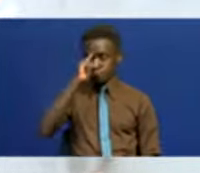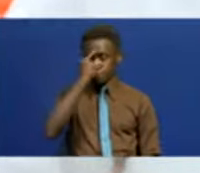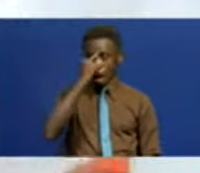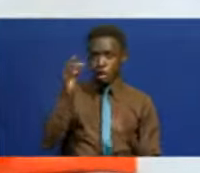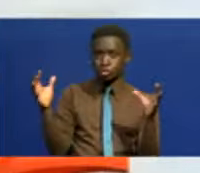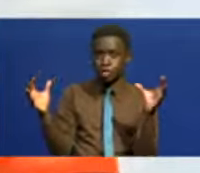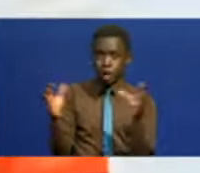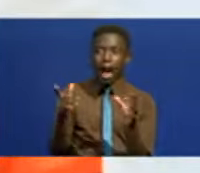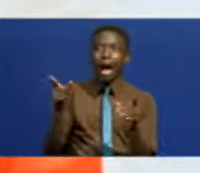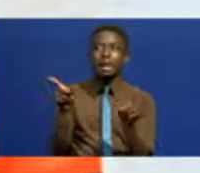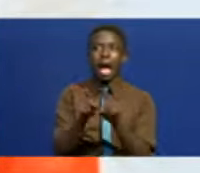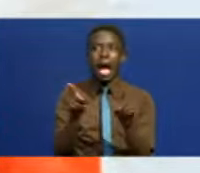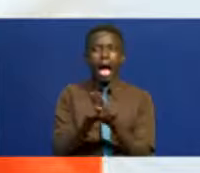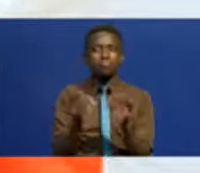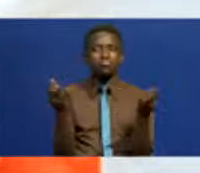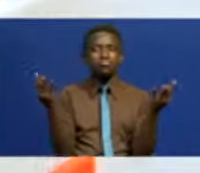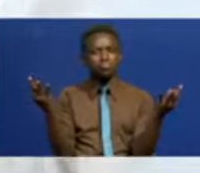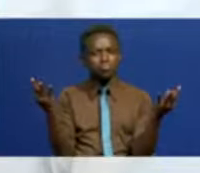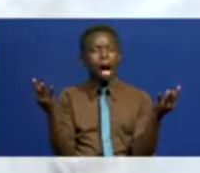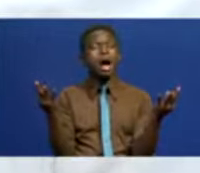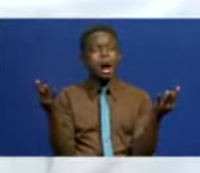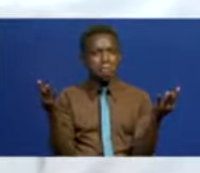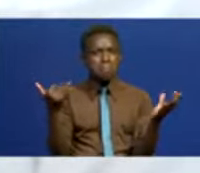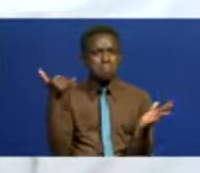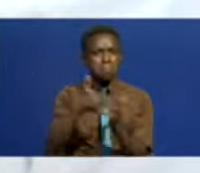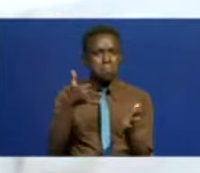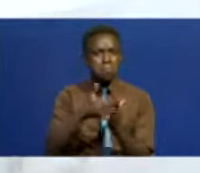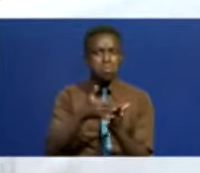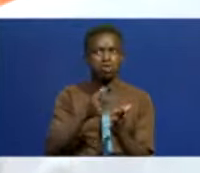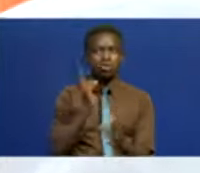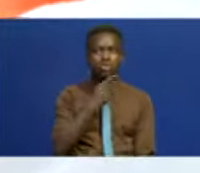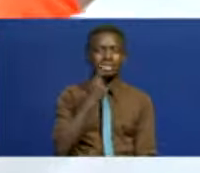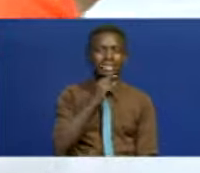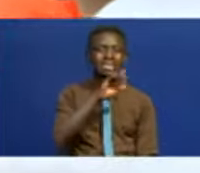by Buddhists, Jains and Sikhs.